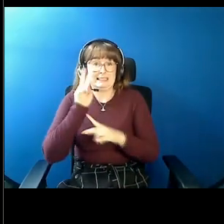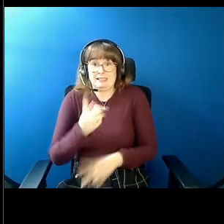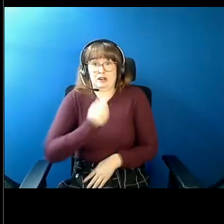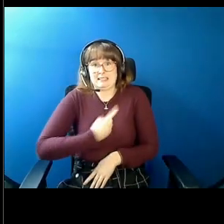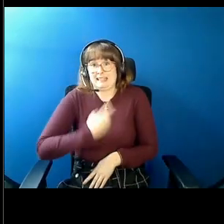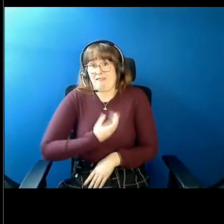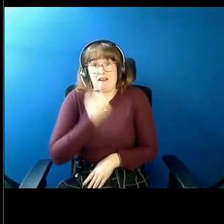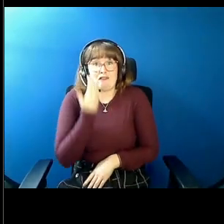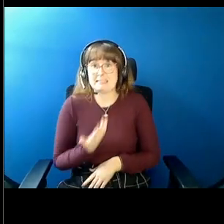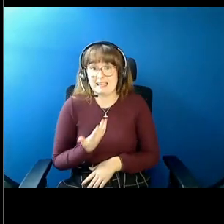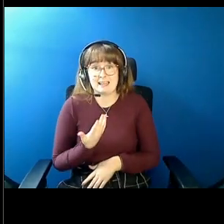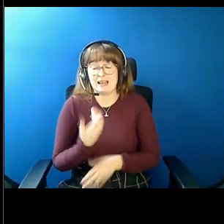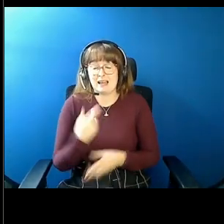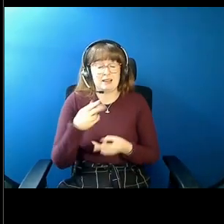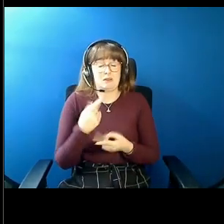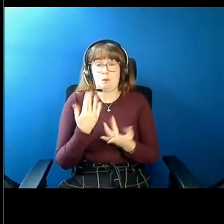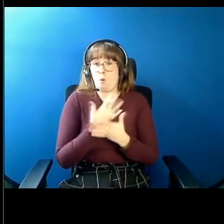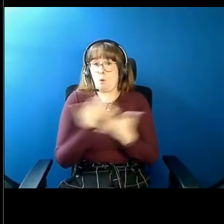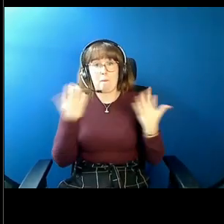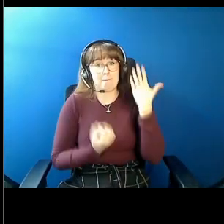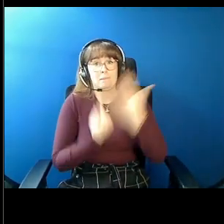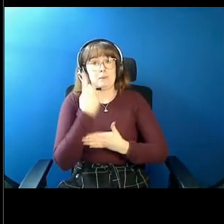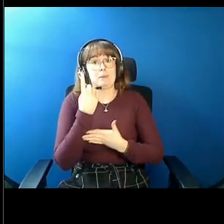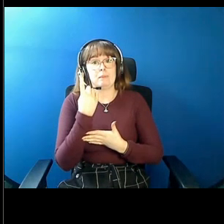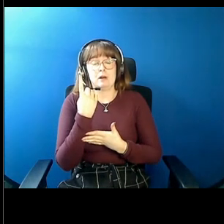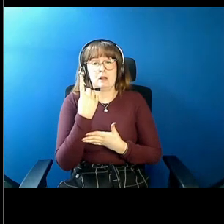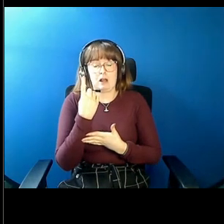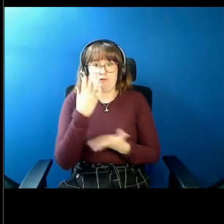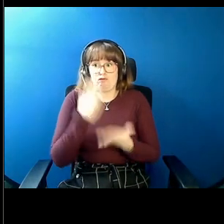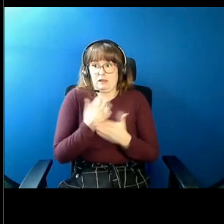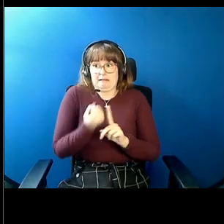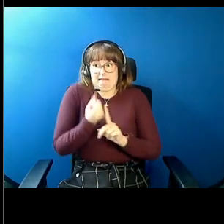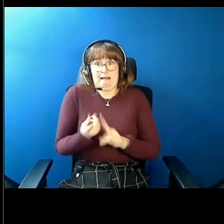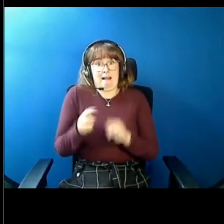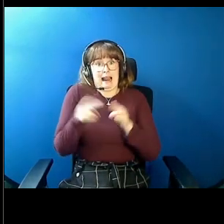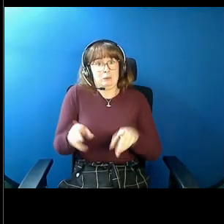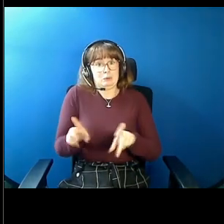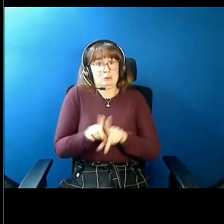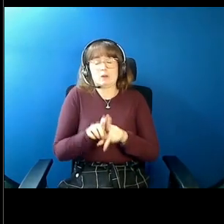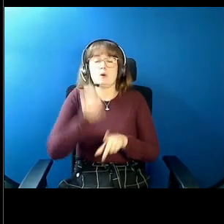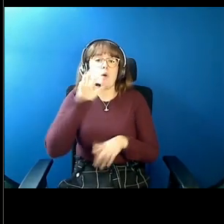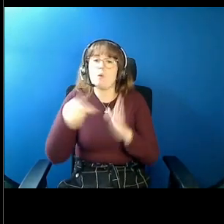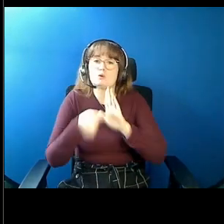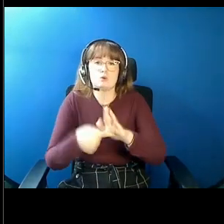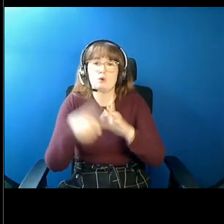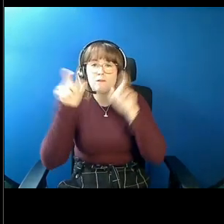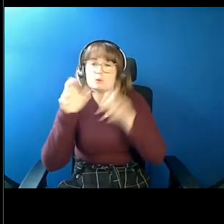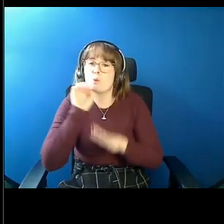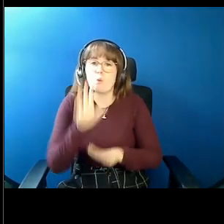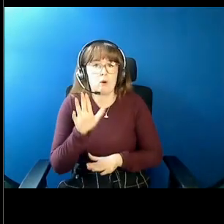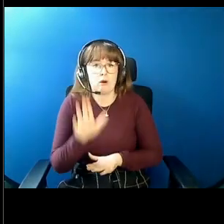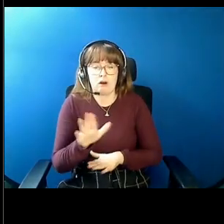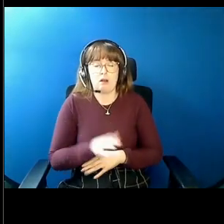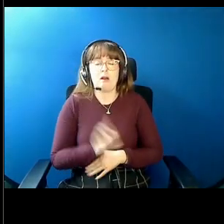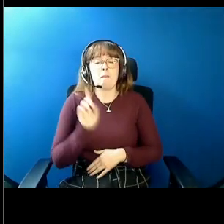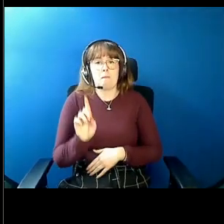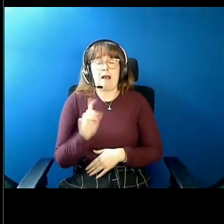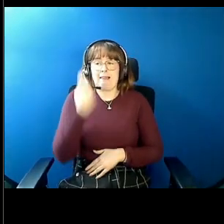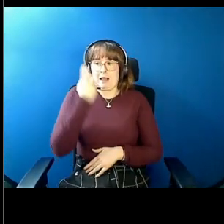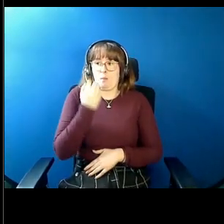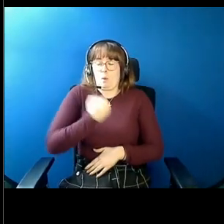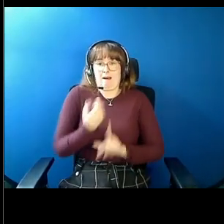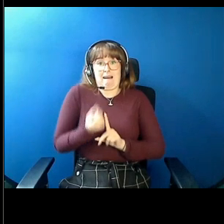now, increasingly, and increasingly close to home as well. So I'm not going to do that. In terms of bringing it a bit closer to home, in